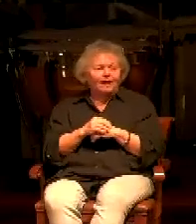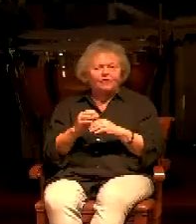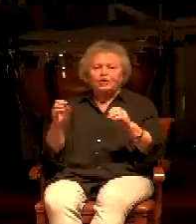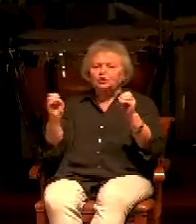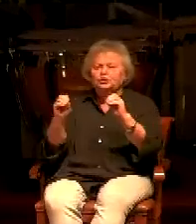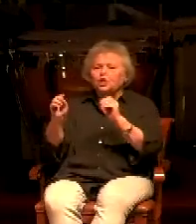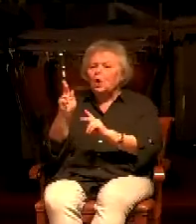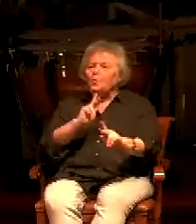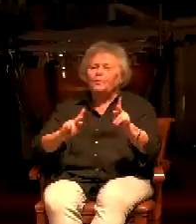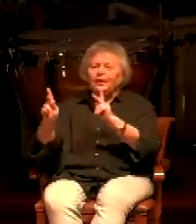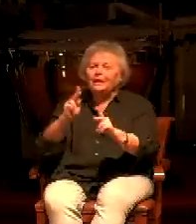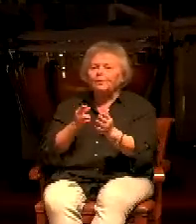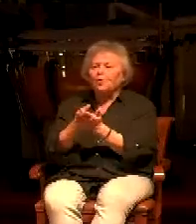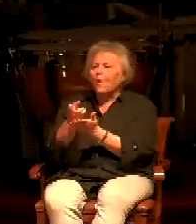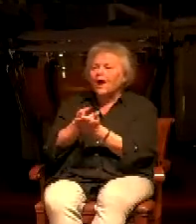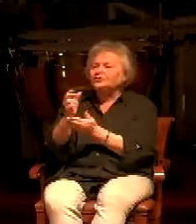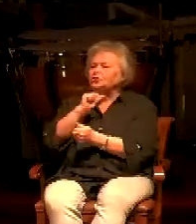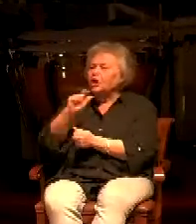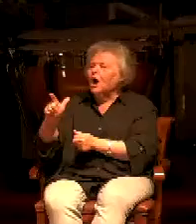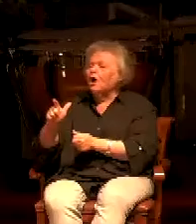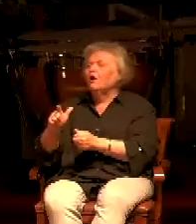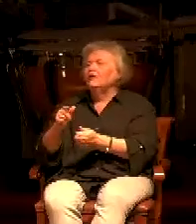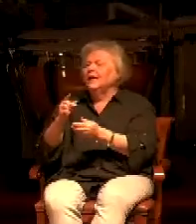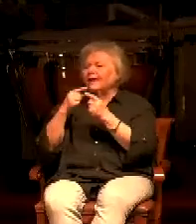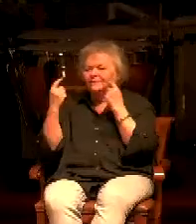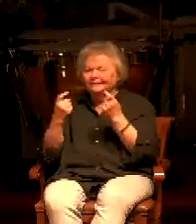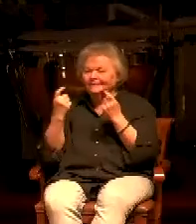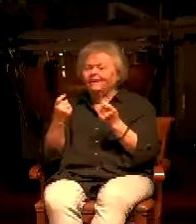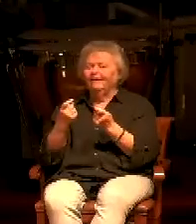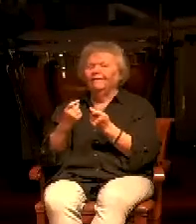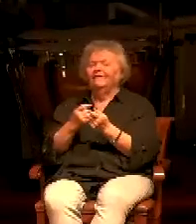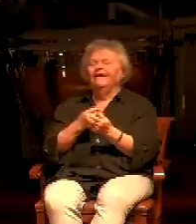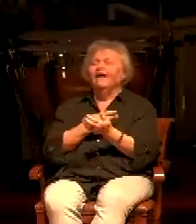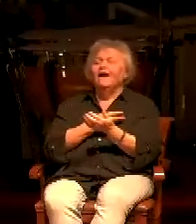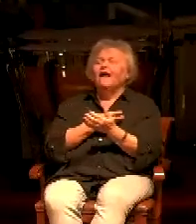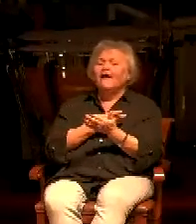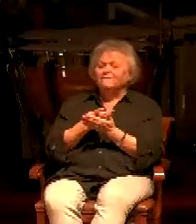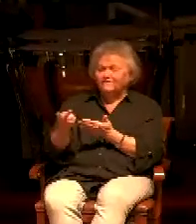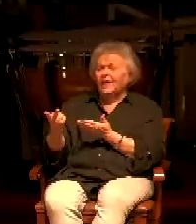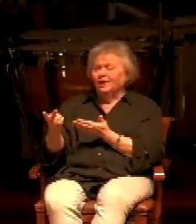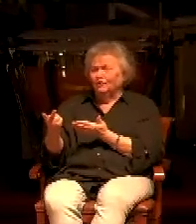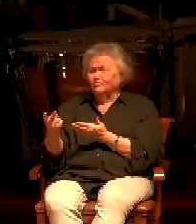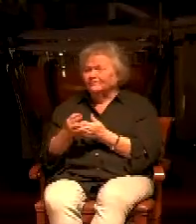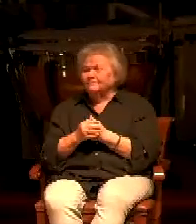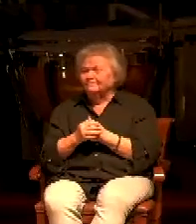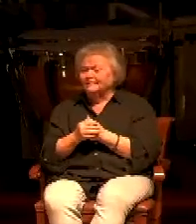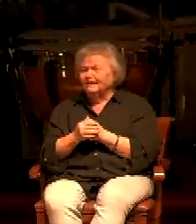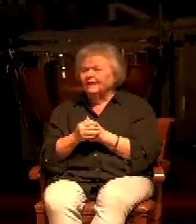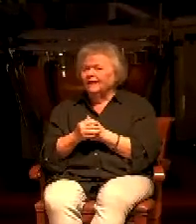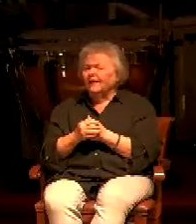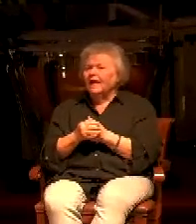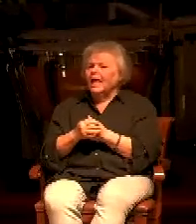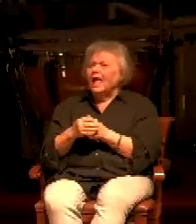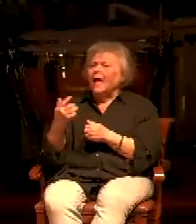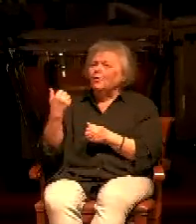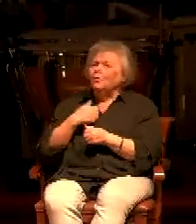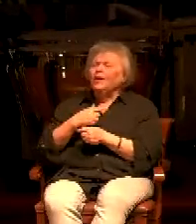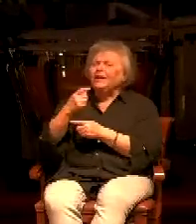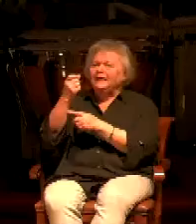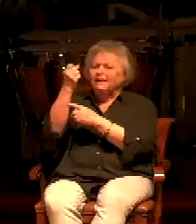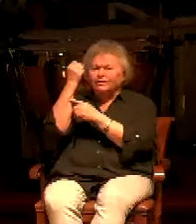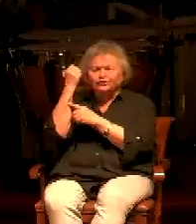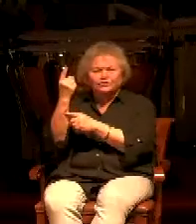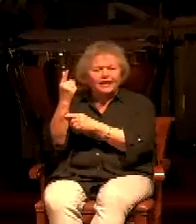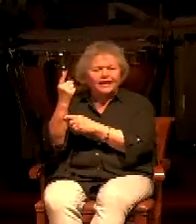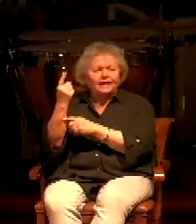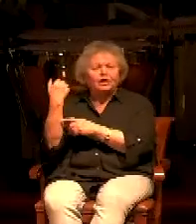righteous, no, not one. For all have sinned and fallen short of the glory of God. And in the denials of Peter, we find ourselves understanding that we too, if